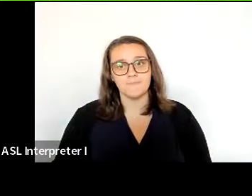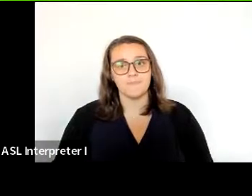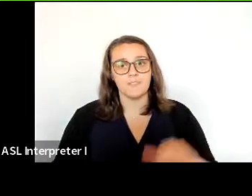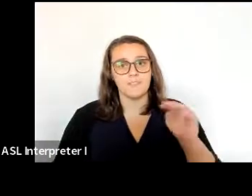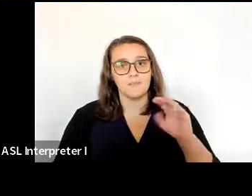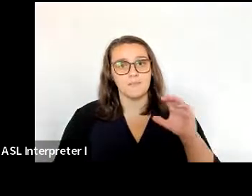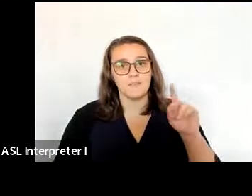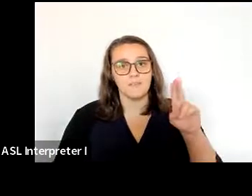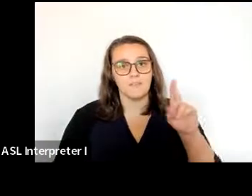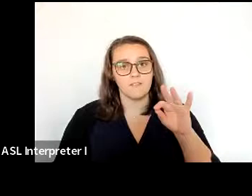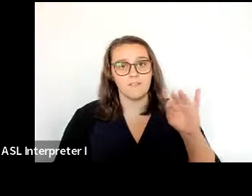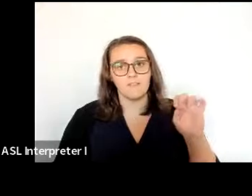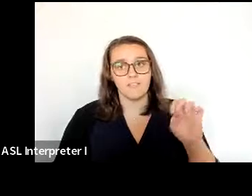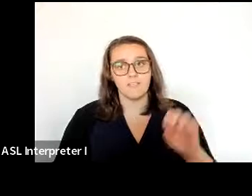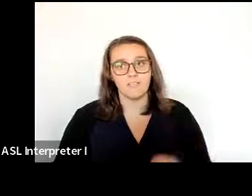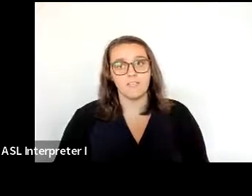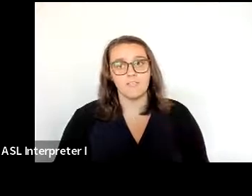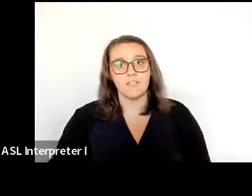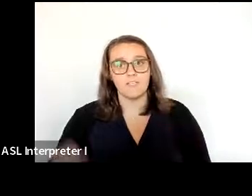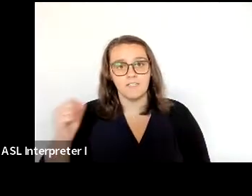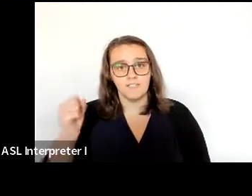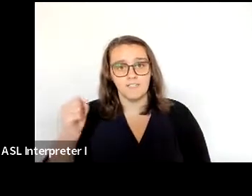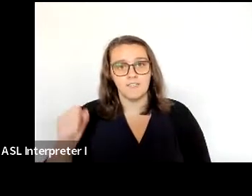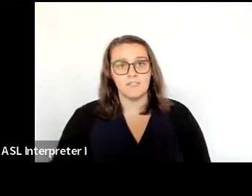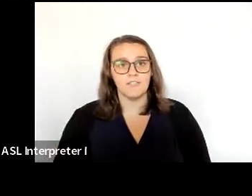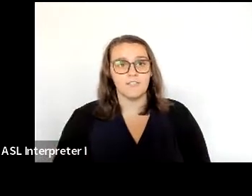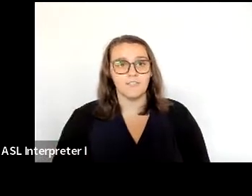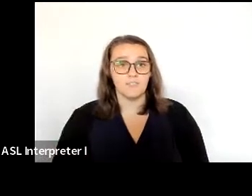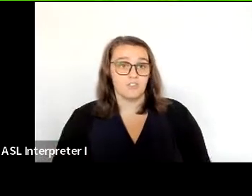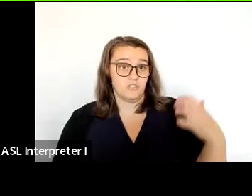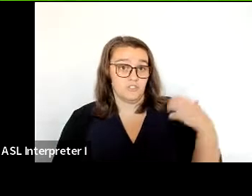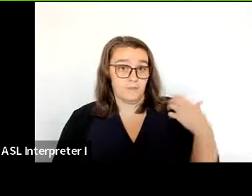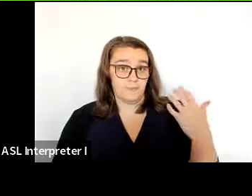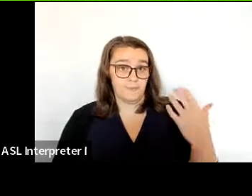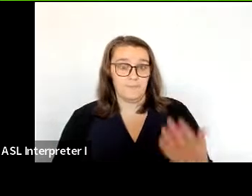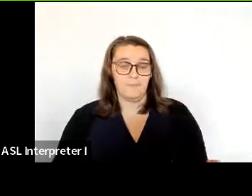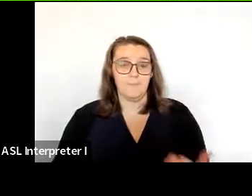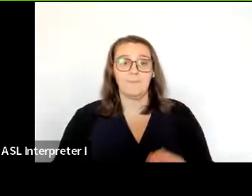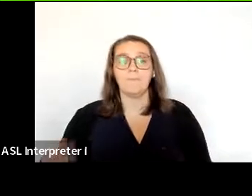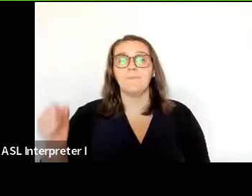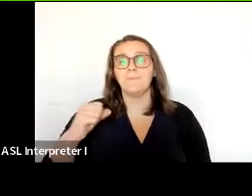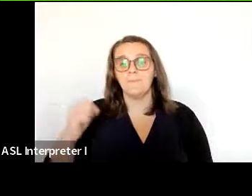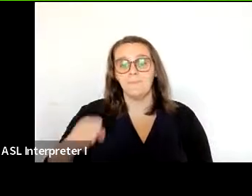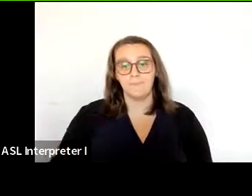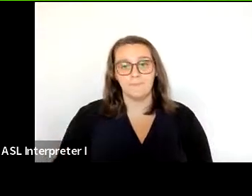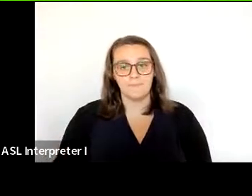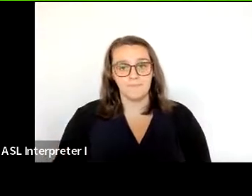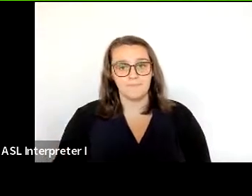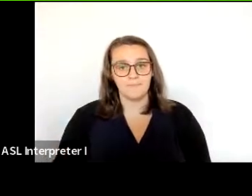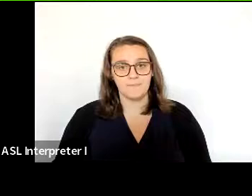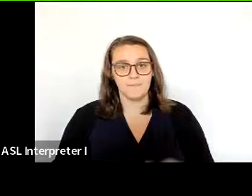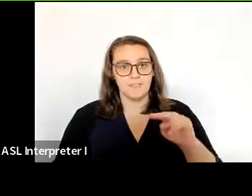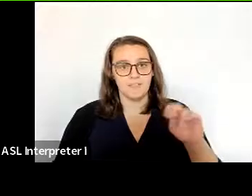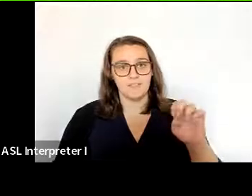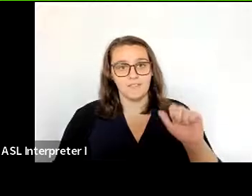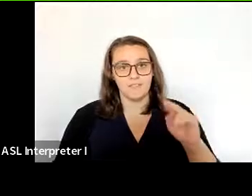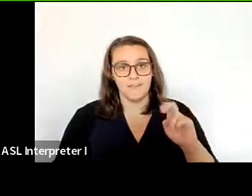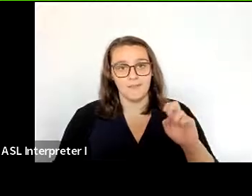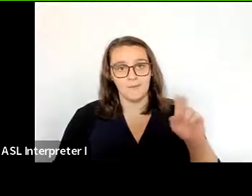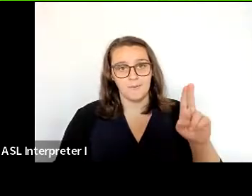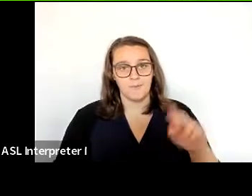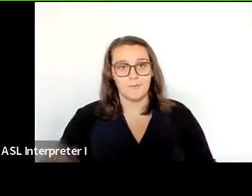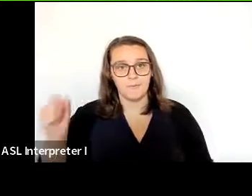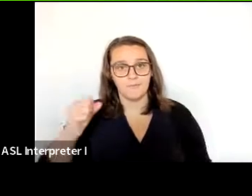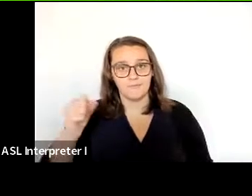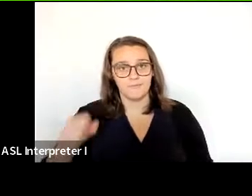McDuffie. Yes. Councilmember McDuffie votes yes. Chairman Mendelson. Yes. Chairman Mendelson votes yes. Councilmember Nadeau. Yes. Councilmember